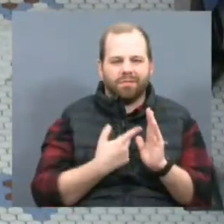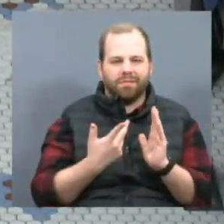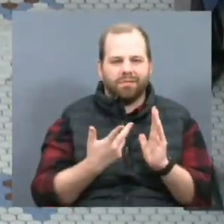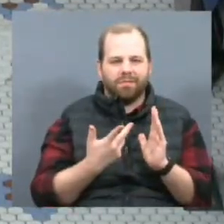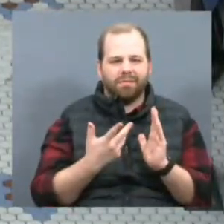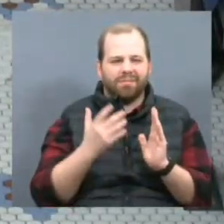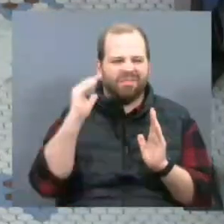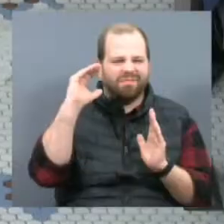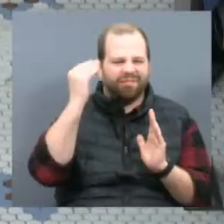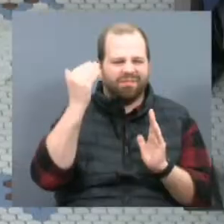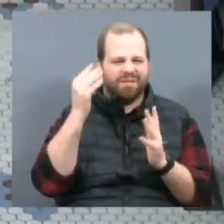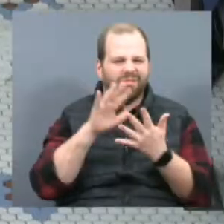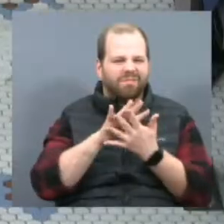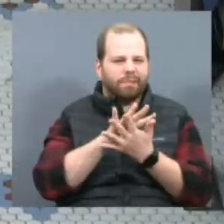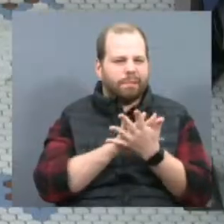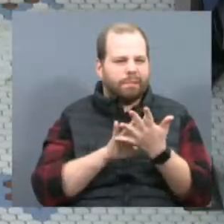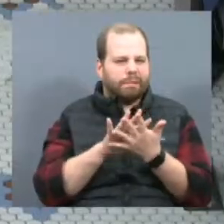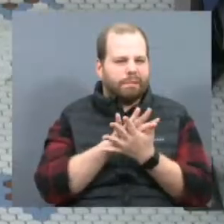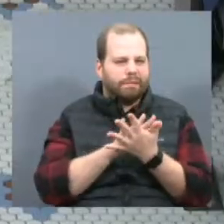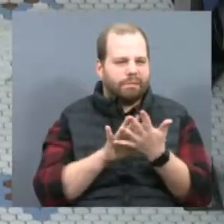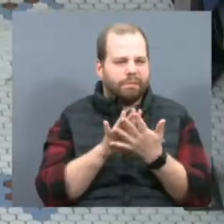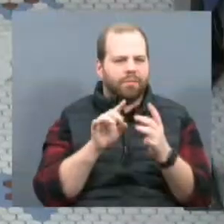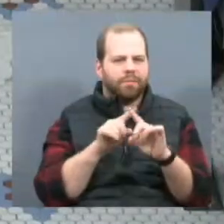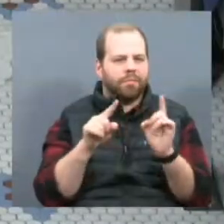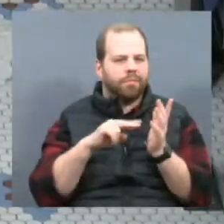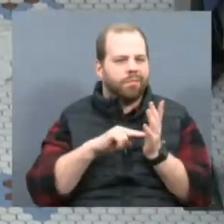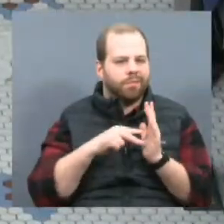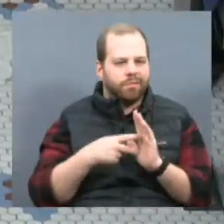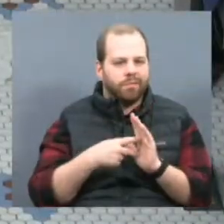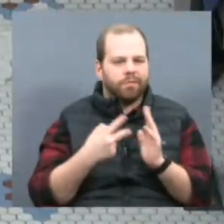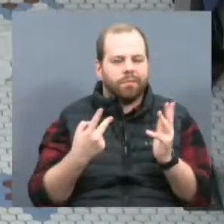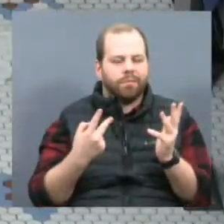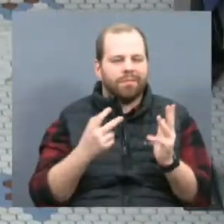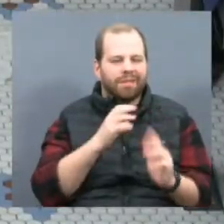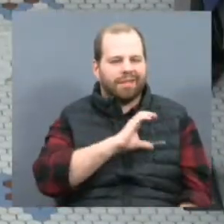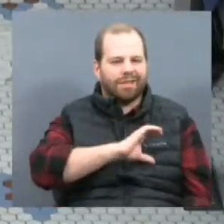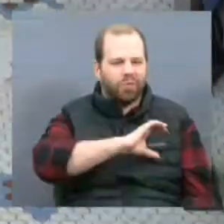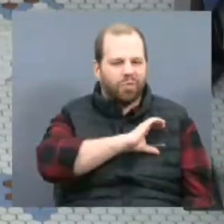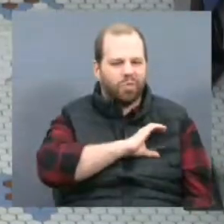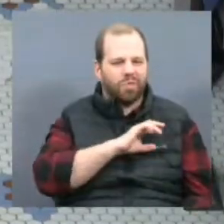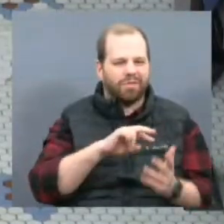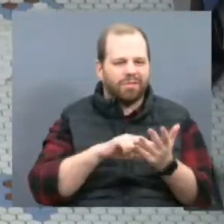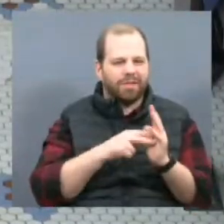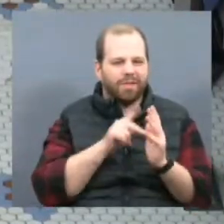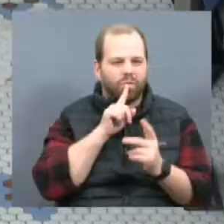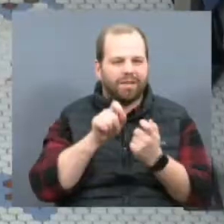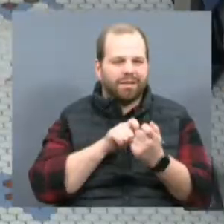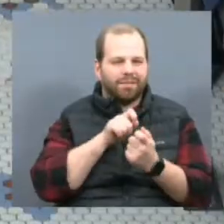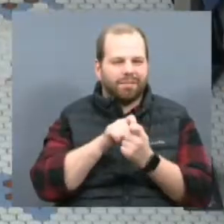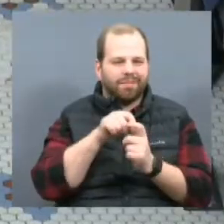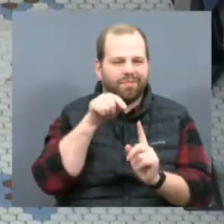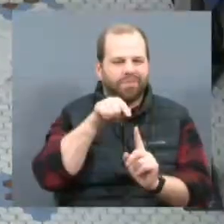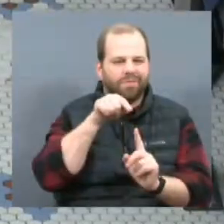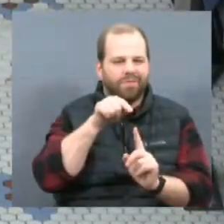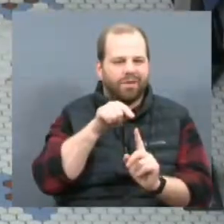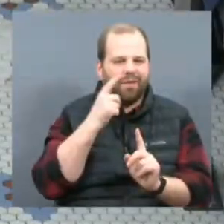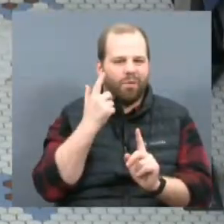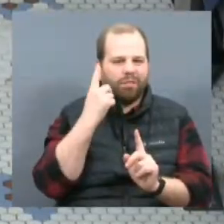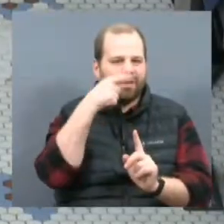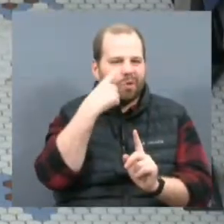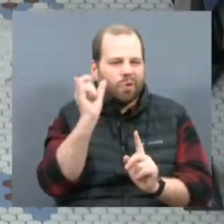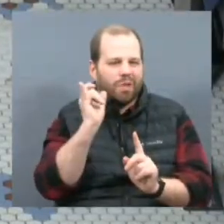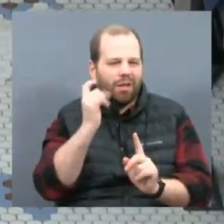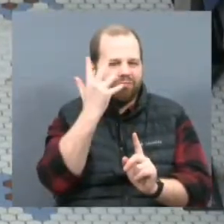that sounds a little vague possibly, but neighborhood character, when people talk about that, it's very specific in terms of certain